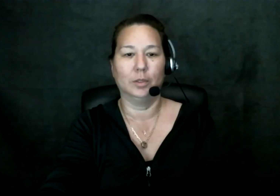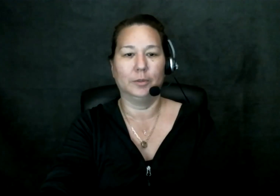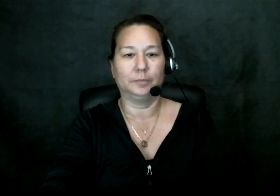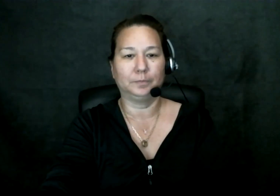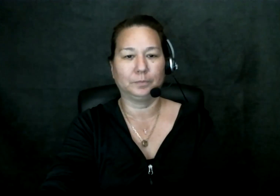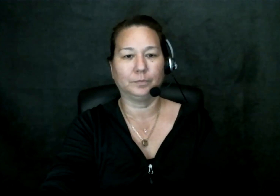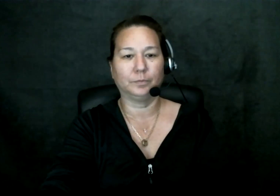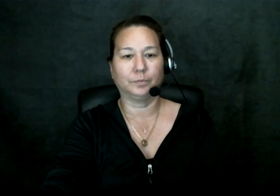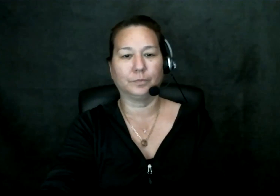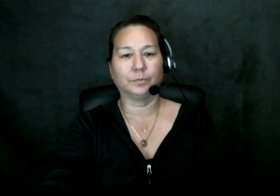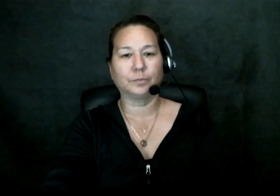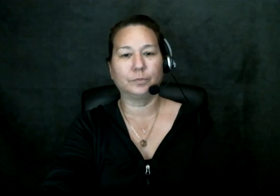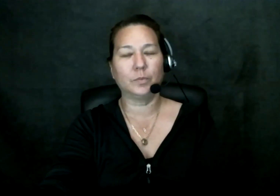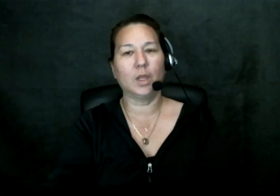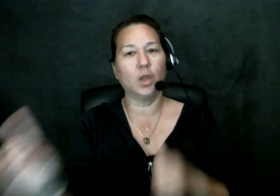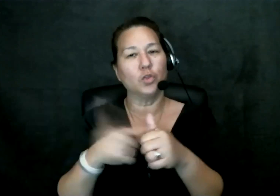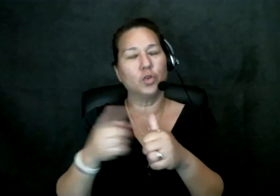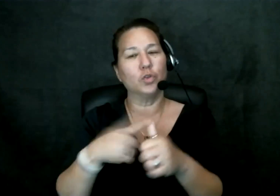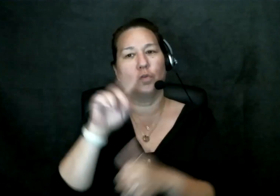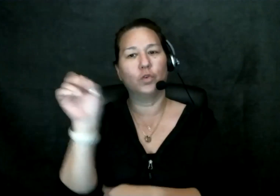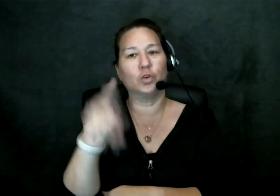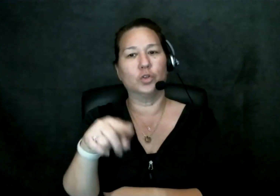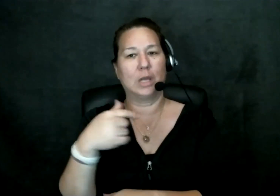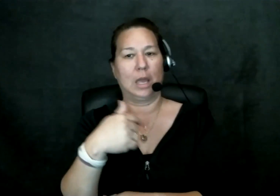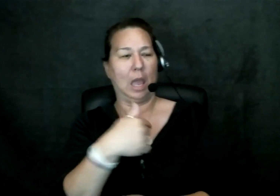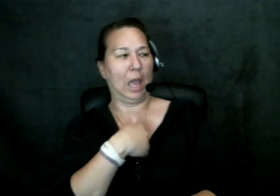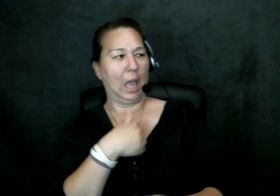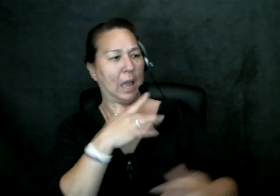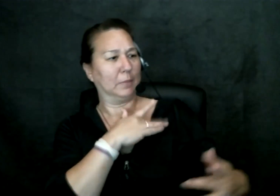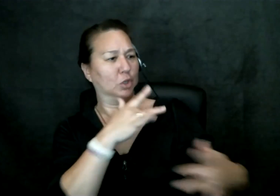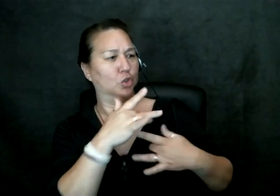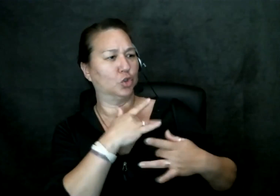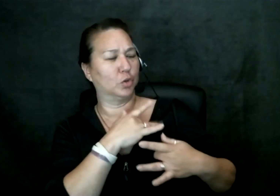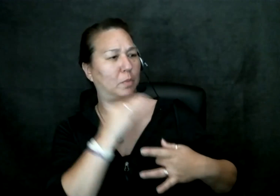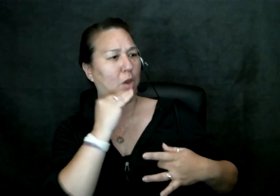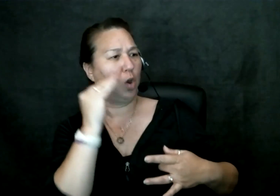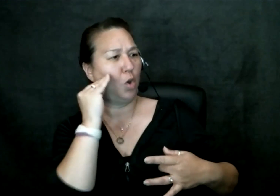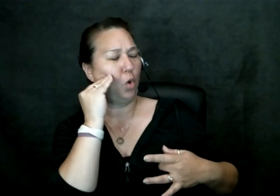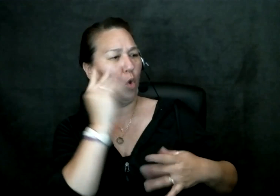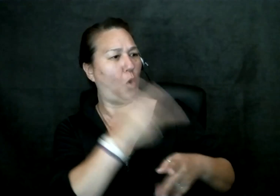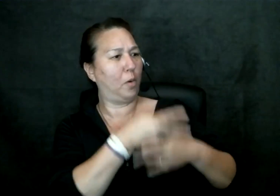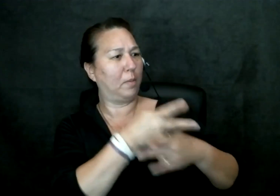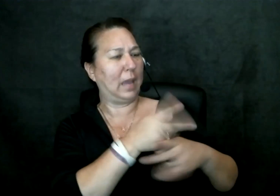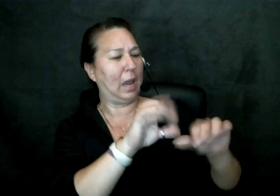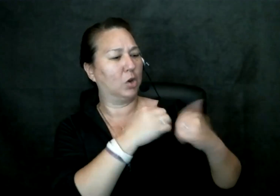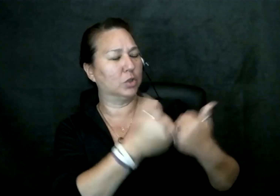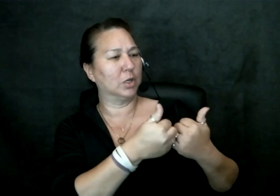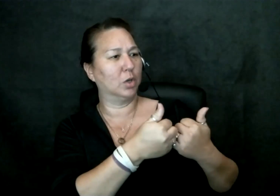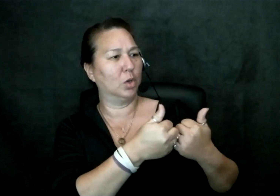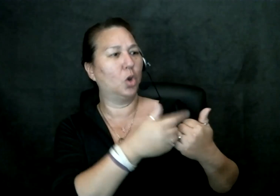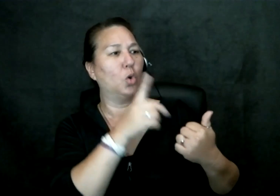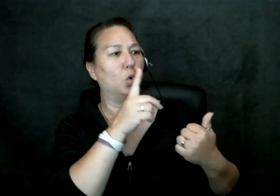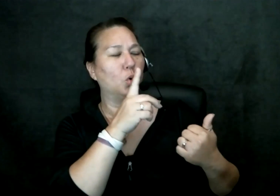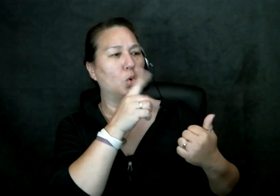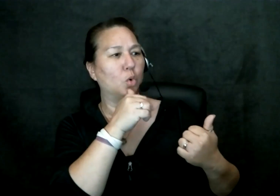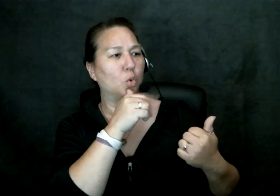question, it says, I am concerned about home care agencies that often serve